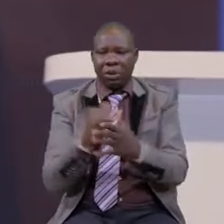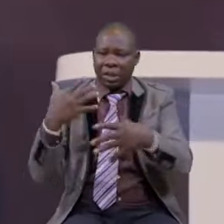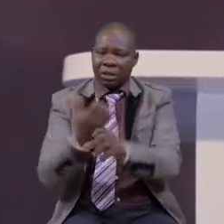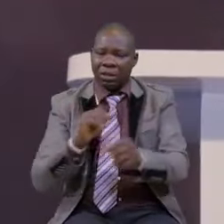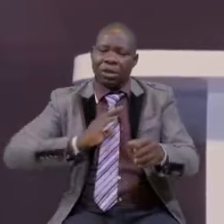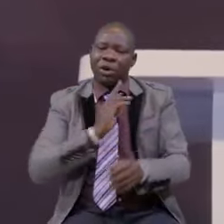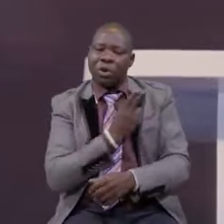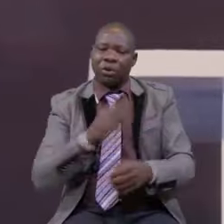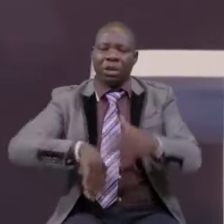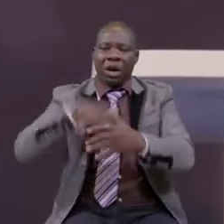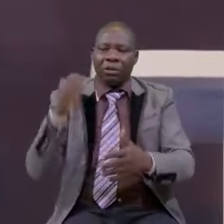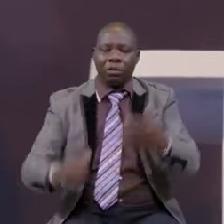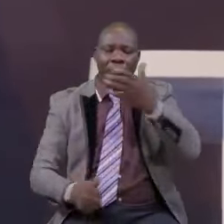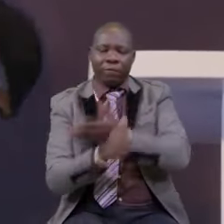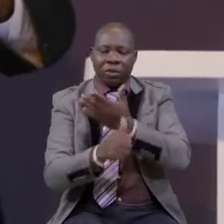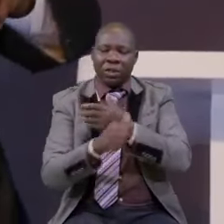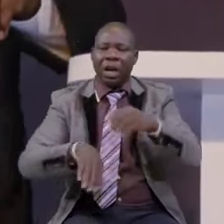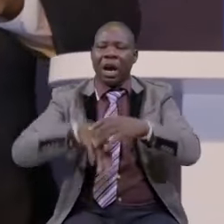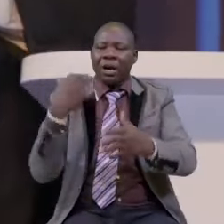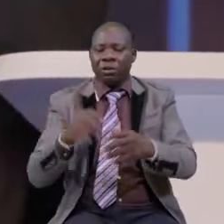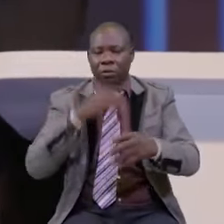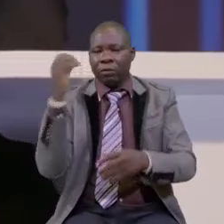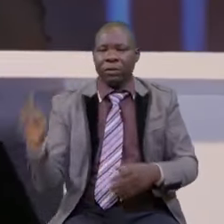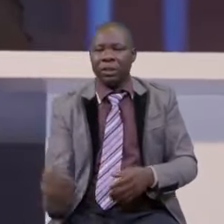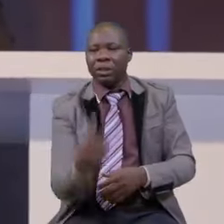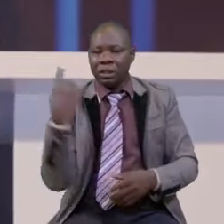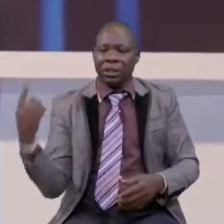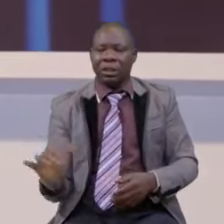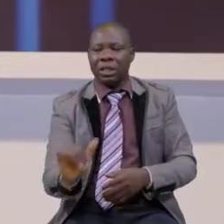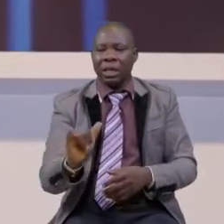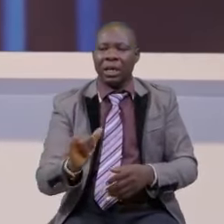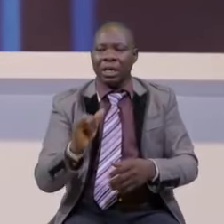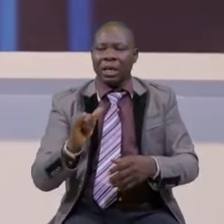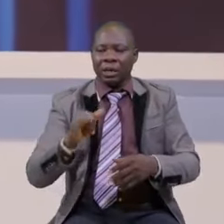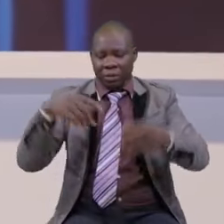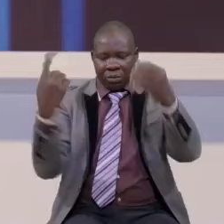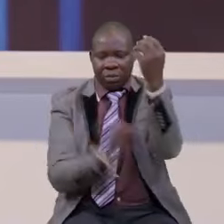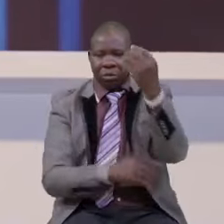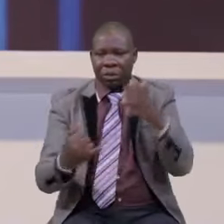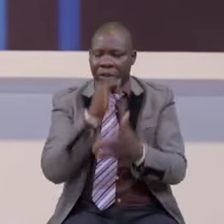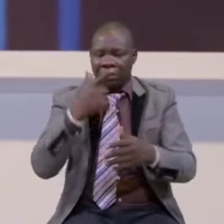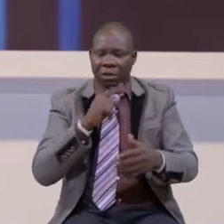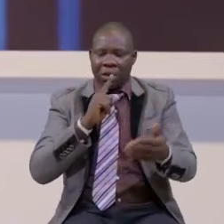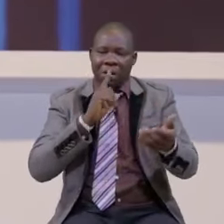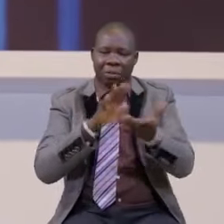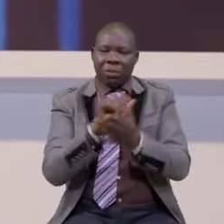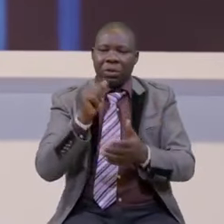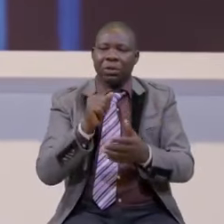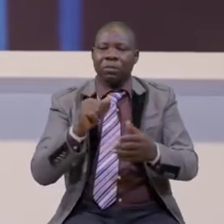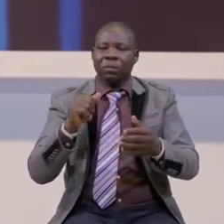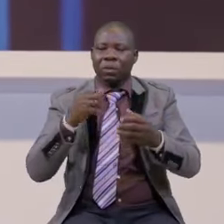danger, out of eternal torment. It's the believed information that brings